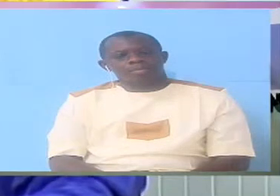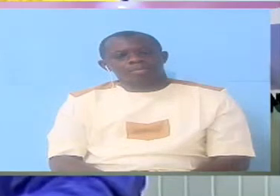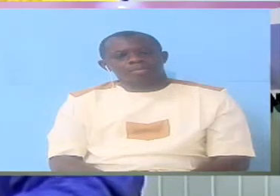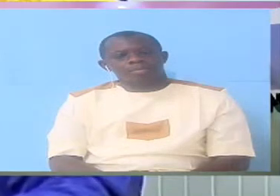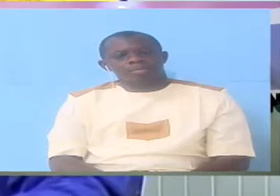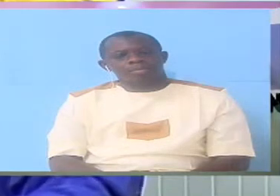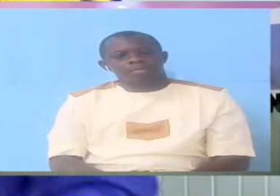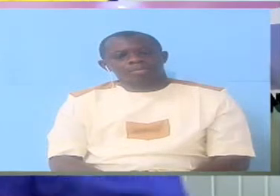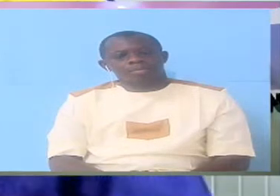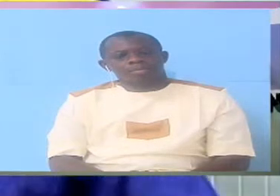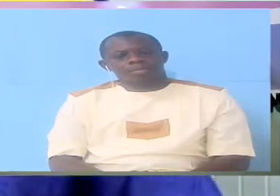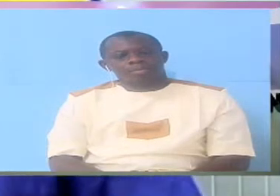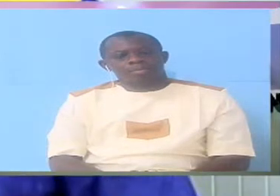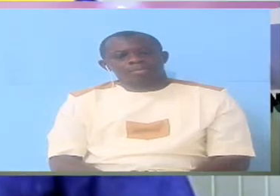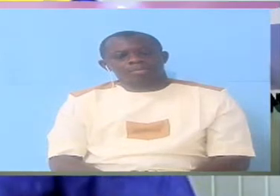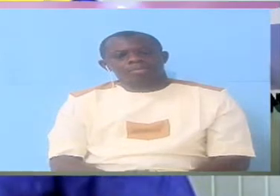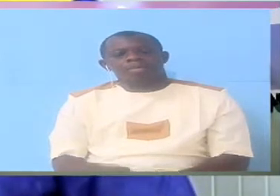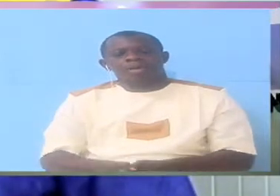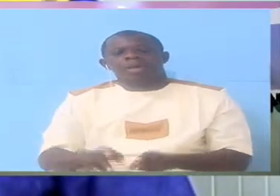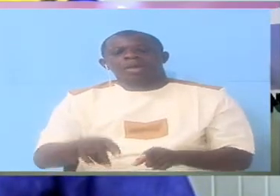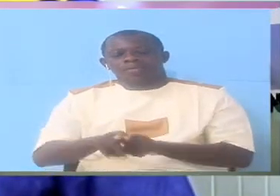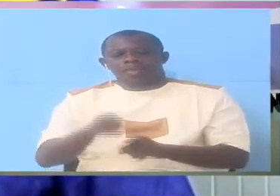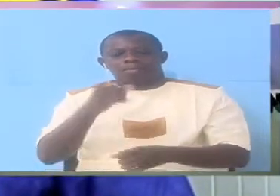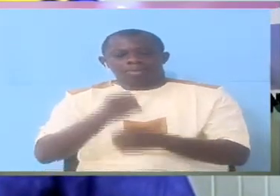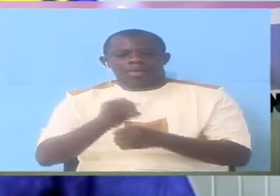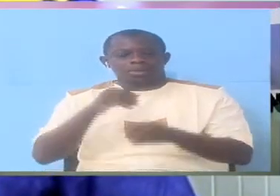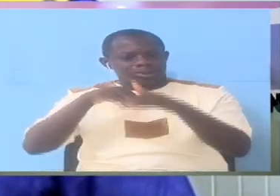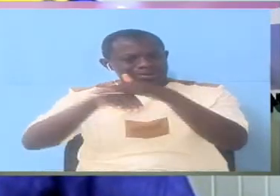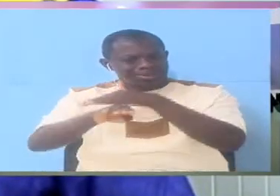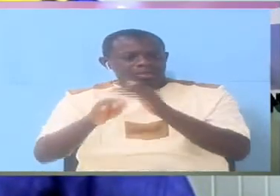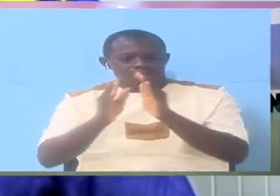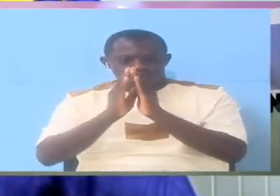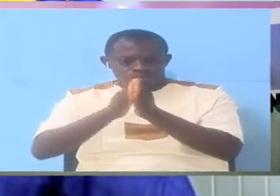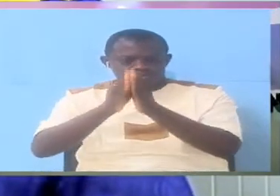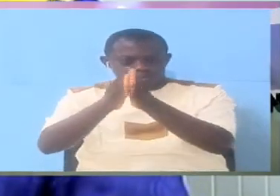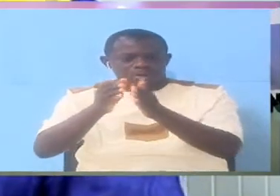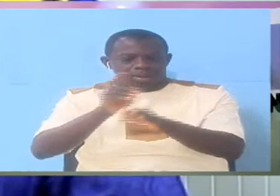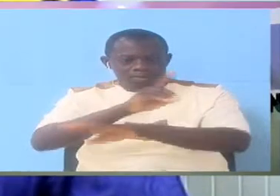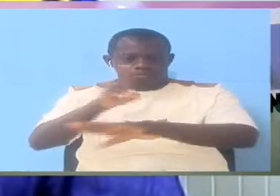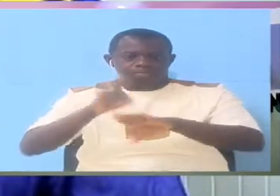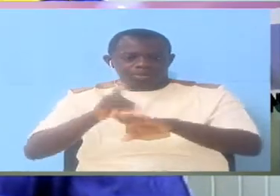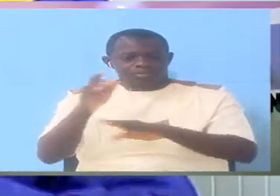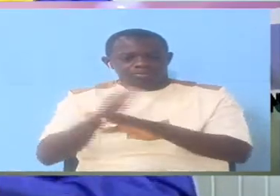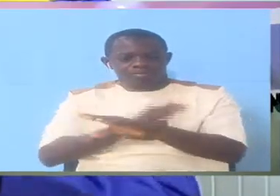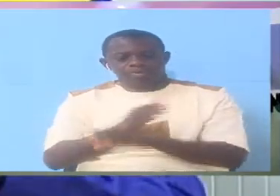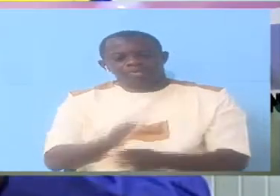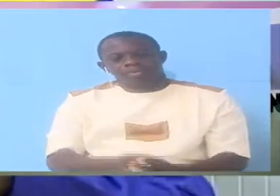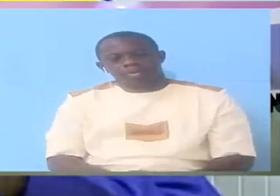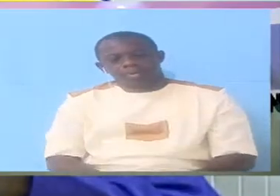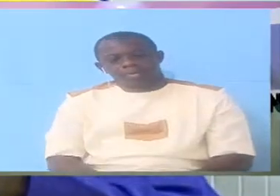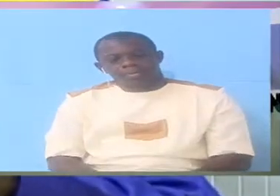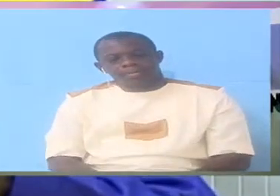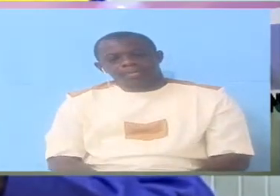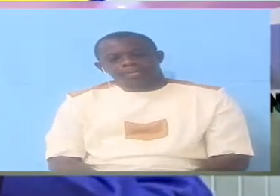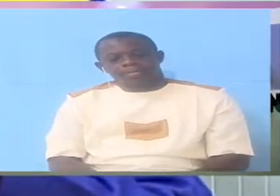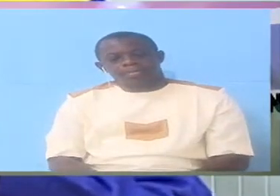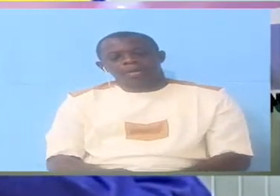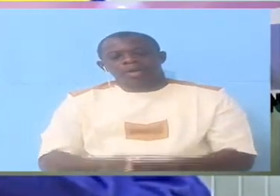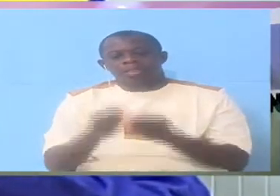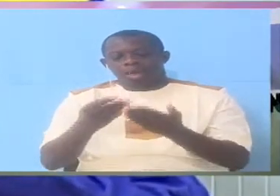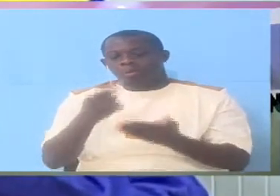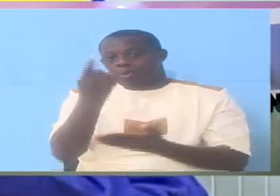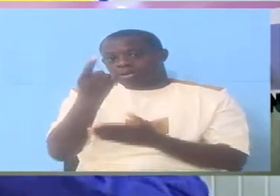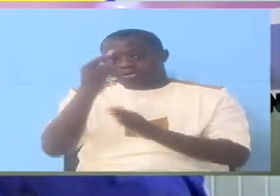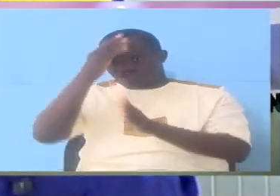kulungo be semberin dame. They put it inside the boat. Then soldier killing nada. Then one